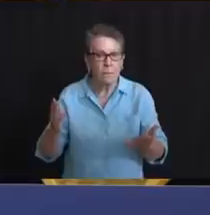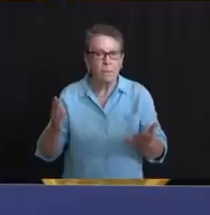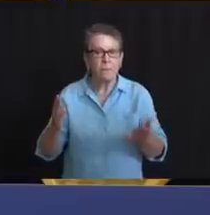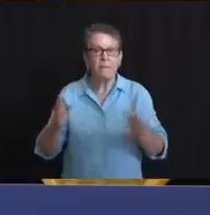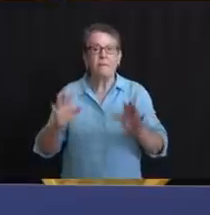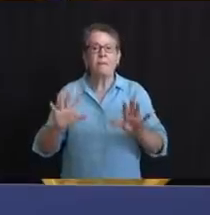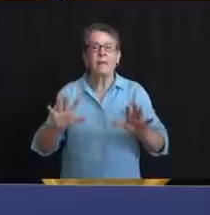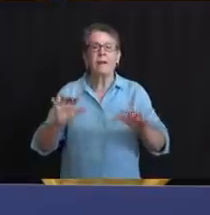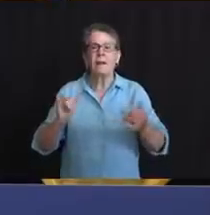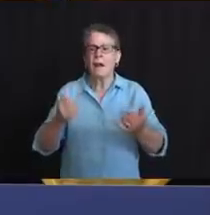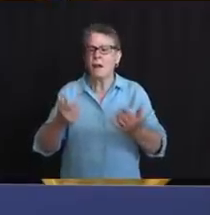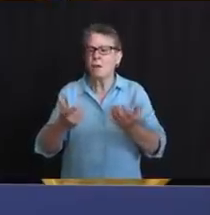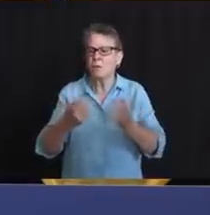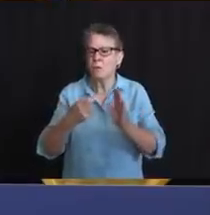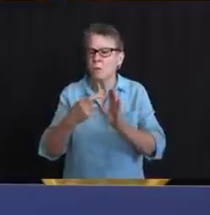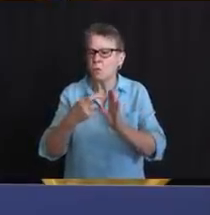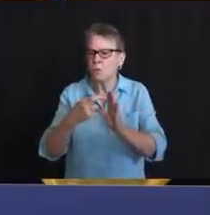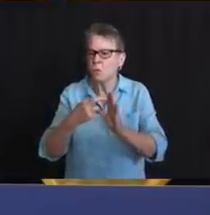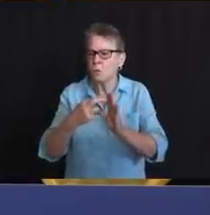We had, Judy, by my math,